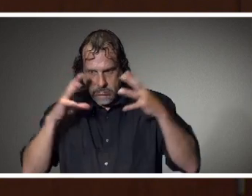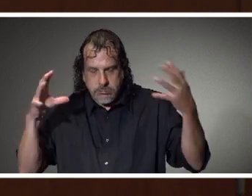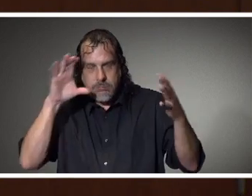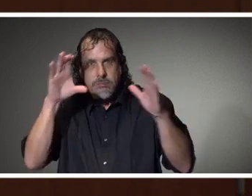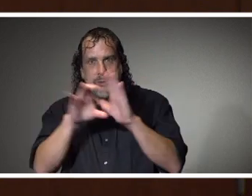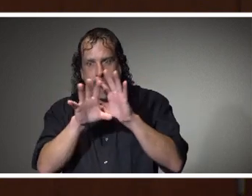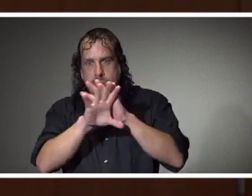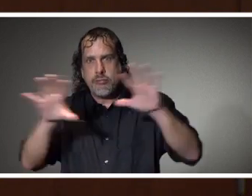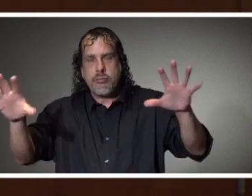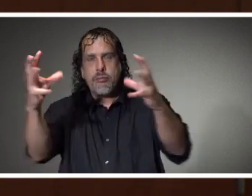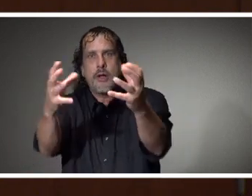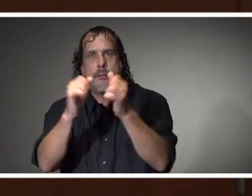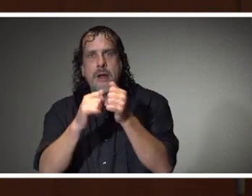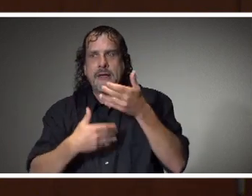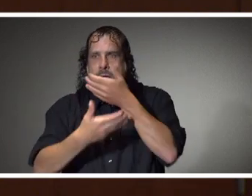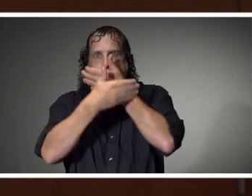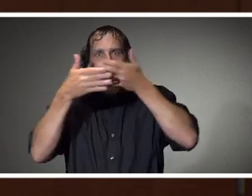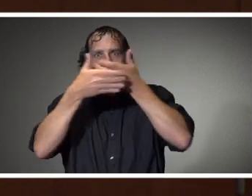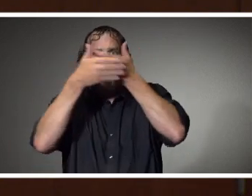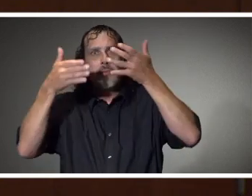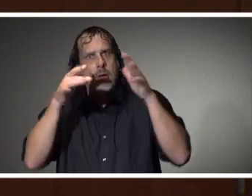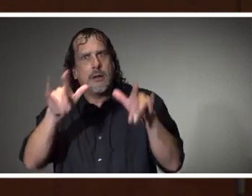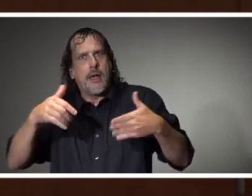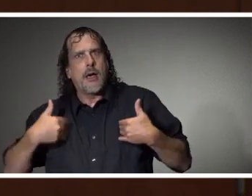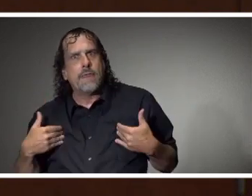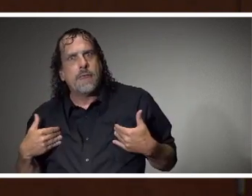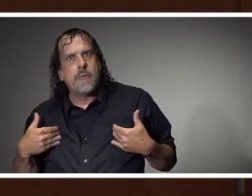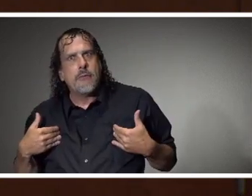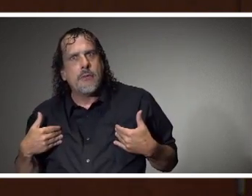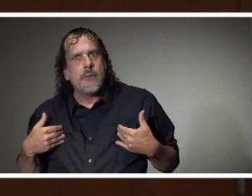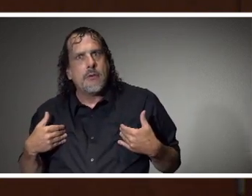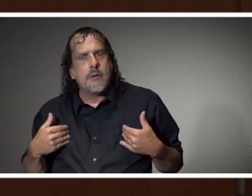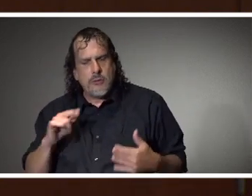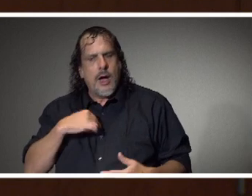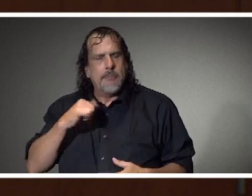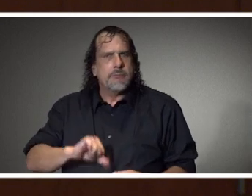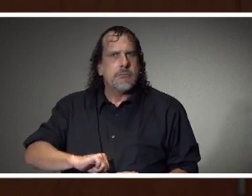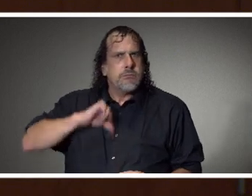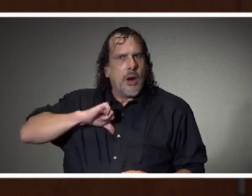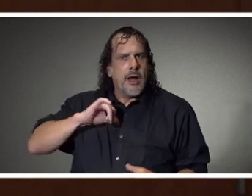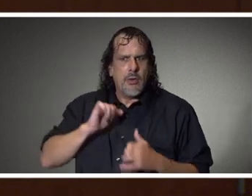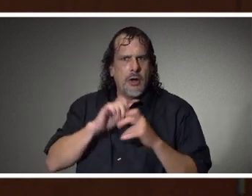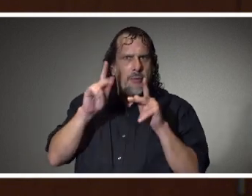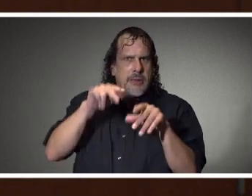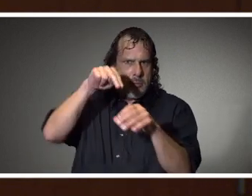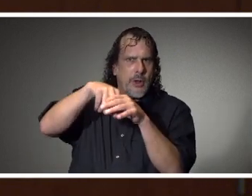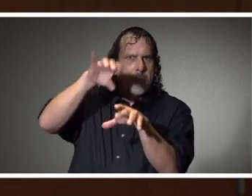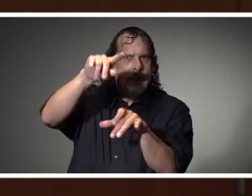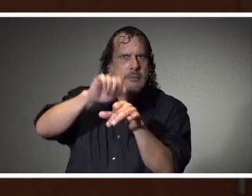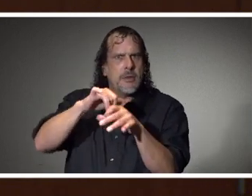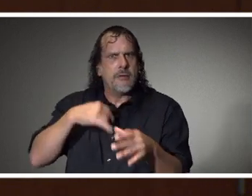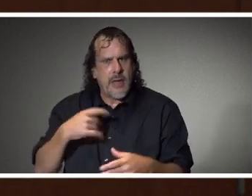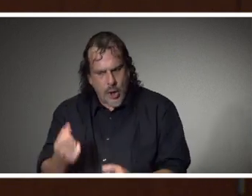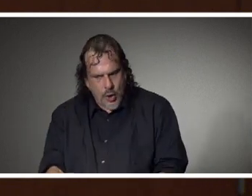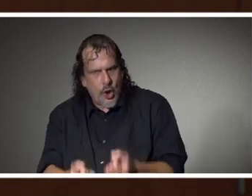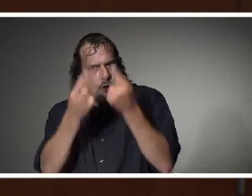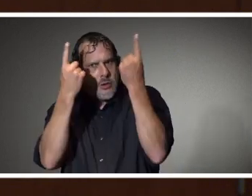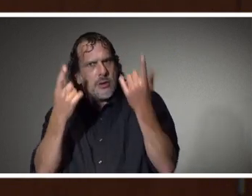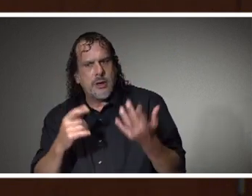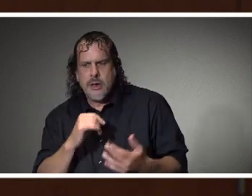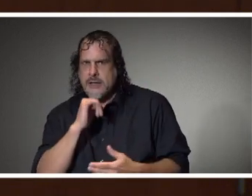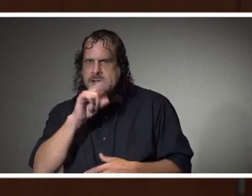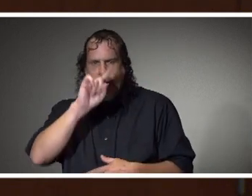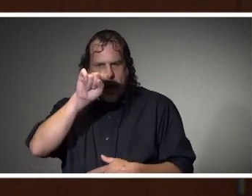a ton of masks. And so I'm just really proud of my fellow Mississippians who understand that it's not